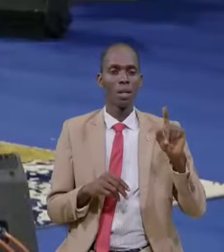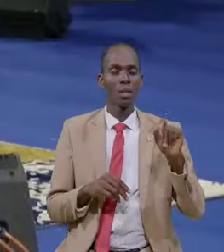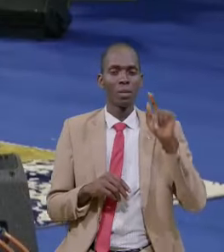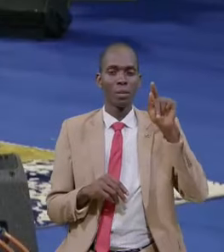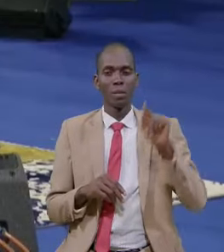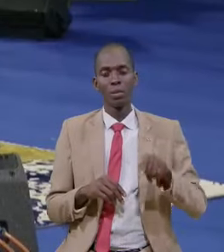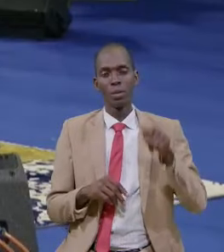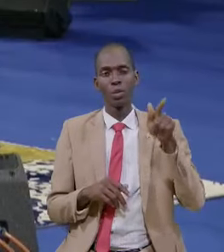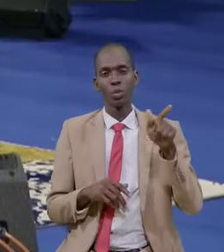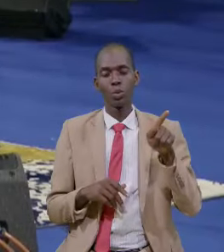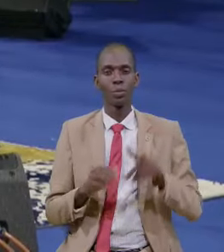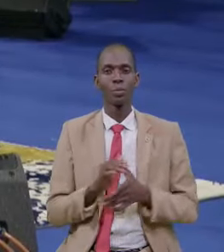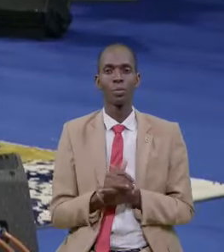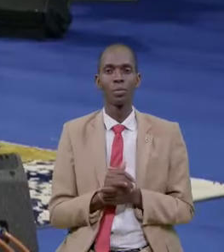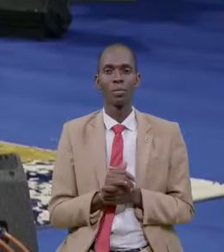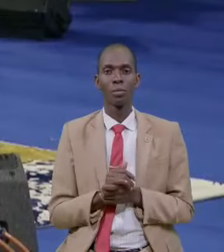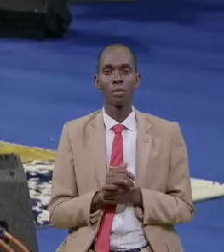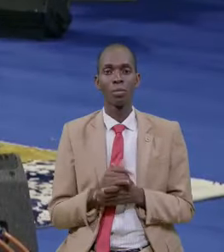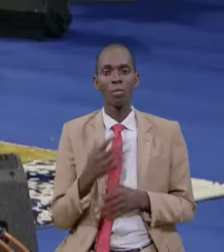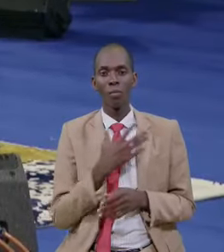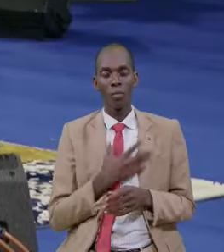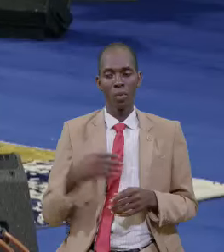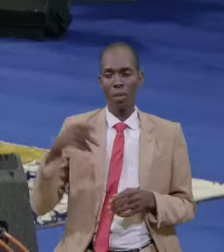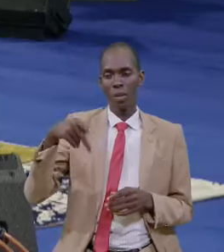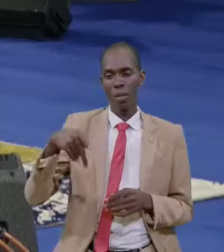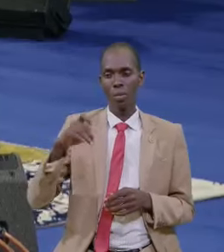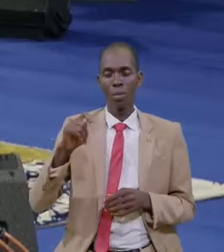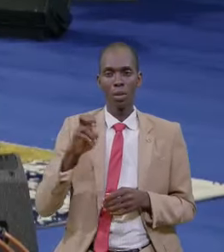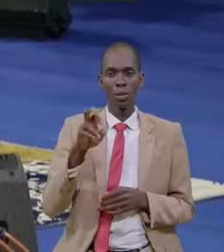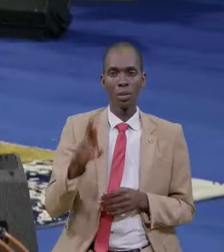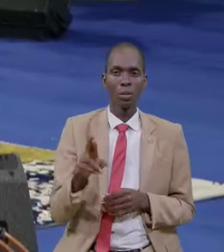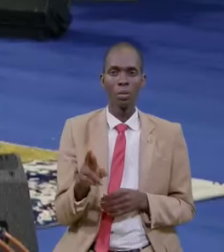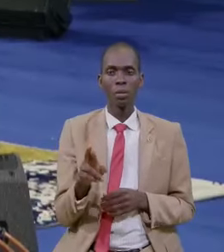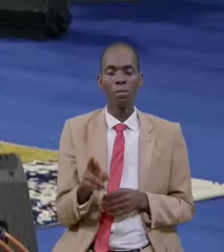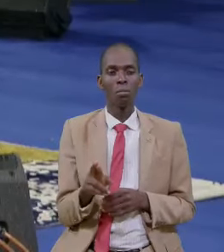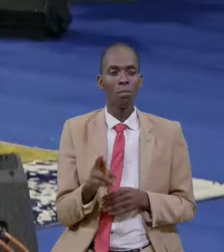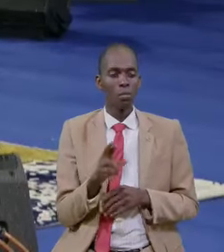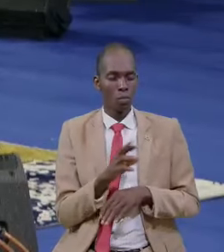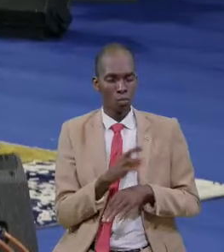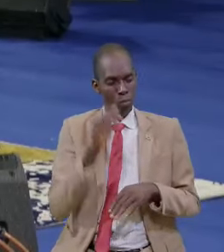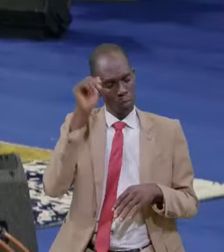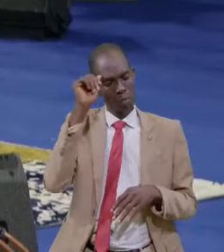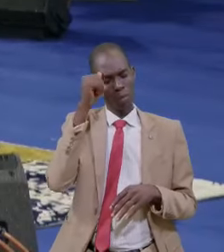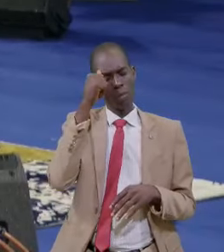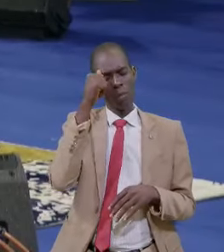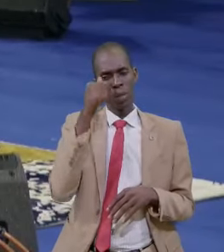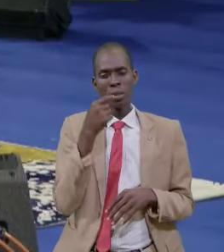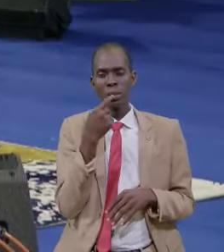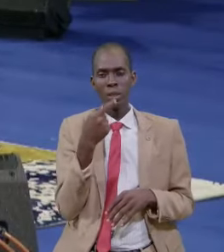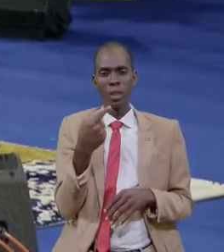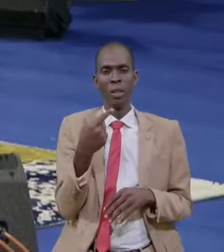verse 21, and Peter calling to remembrance says unto